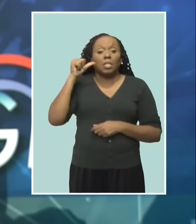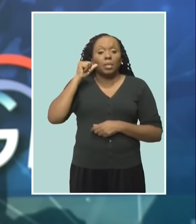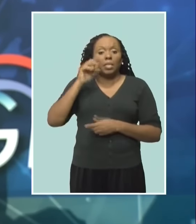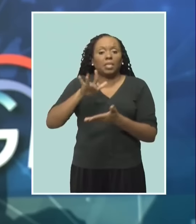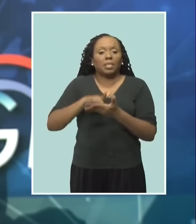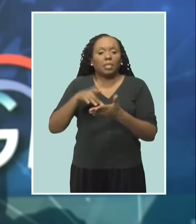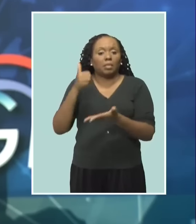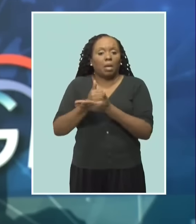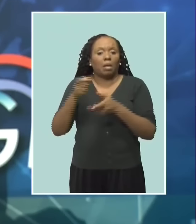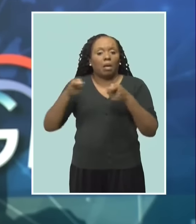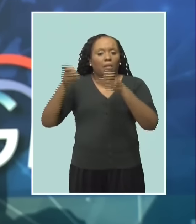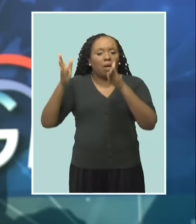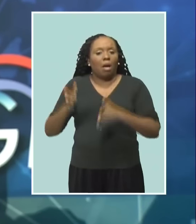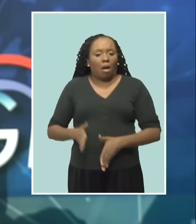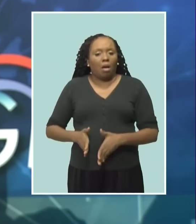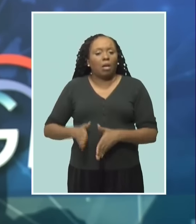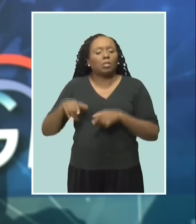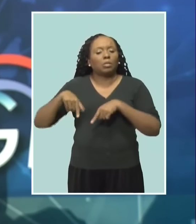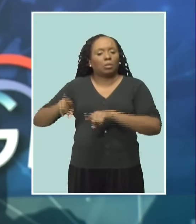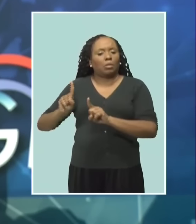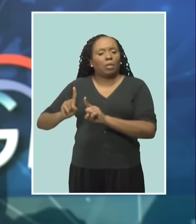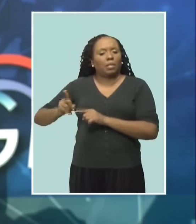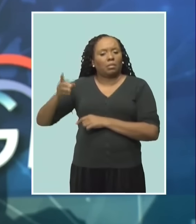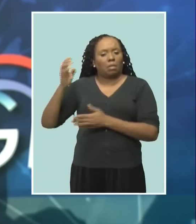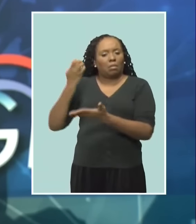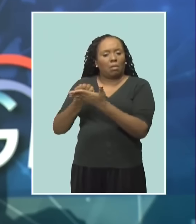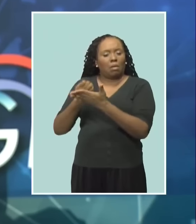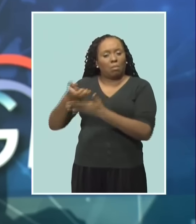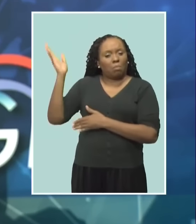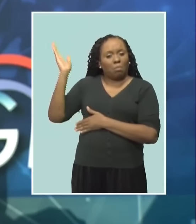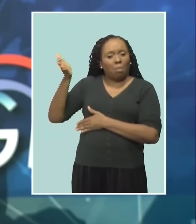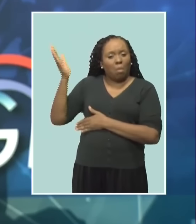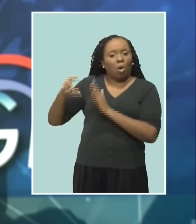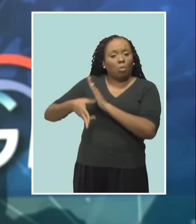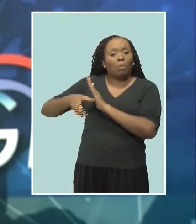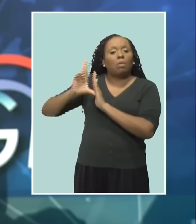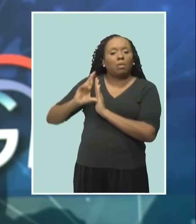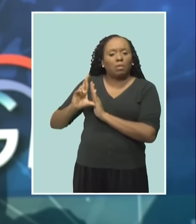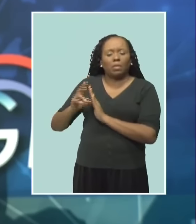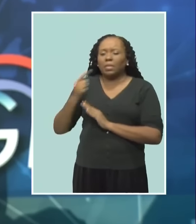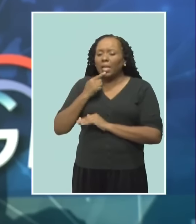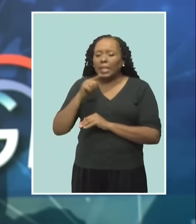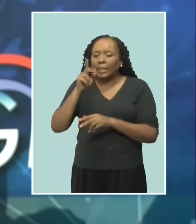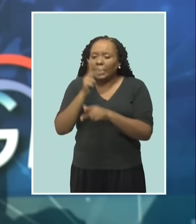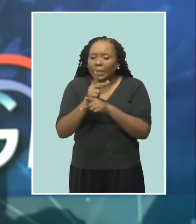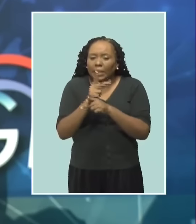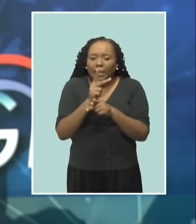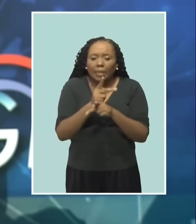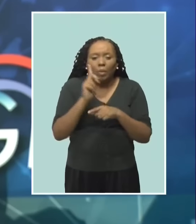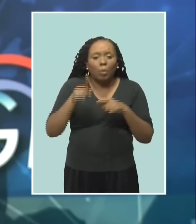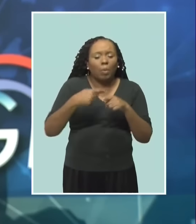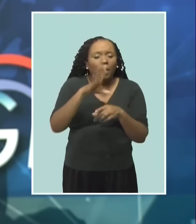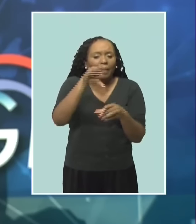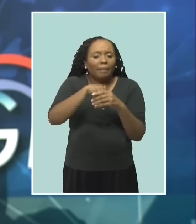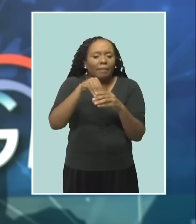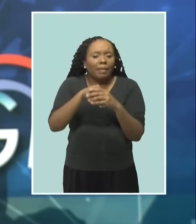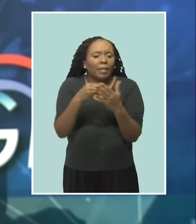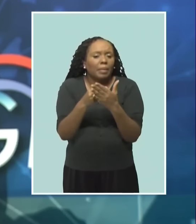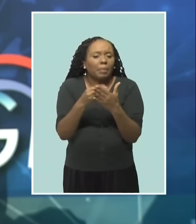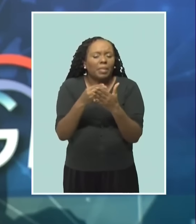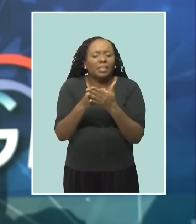Just yesterday, Central Bank Governor Dr. Kevin Greenidge, during the Central Bank's latest economic review, urged Barbadians to do their